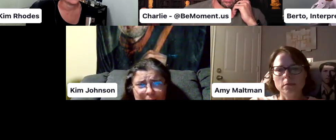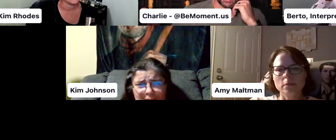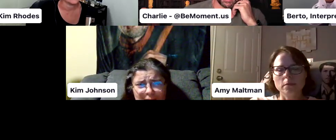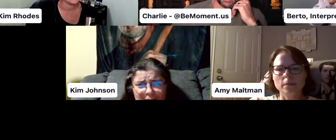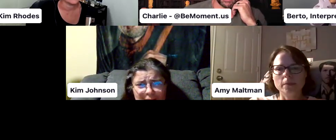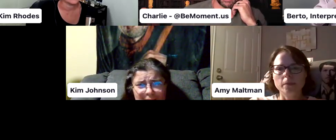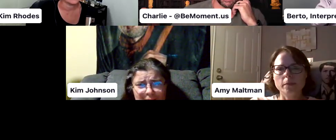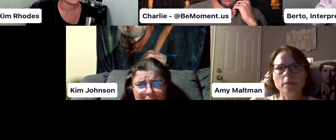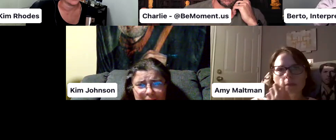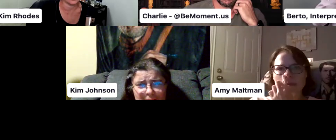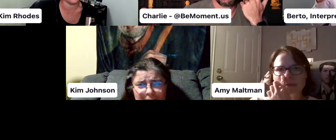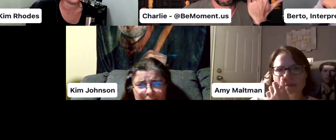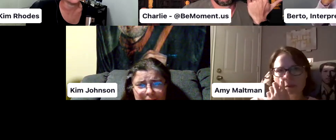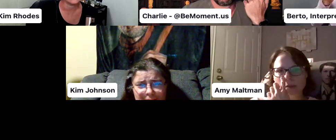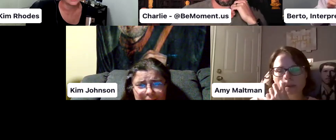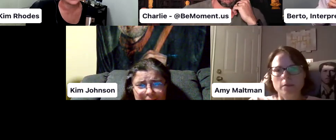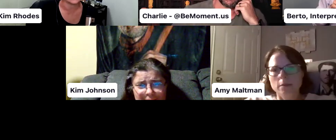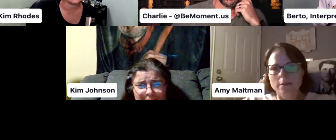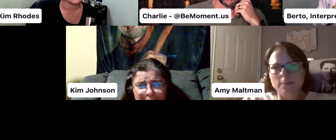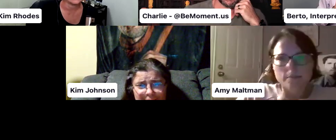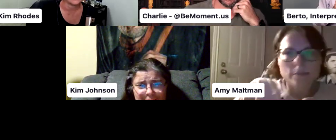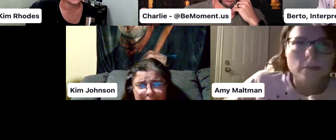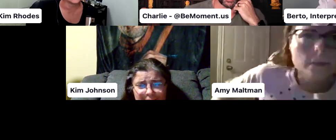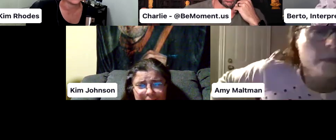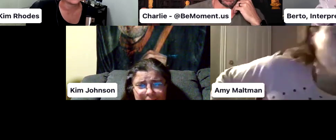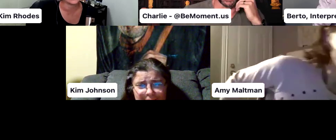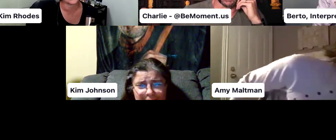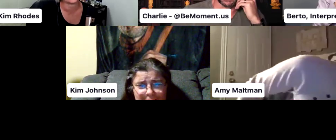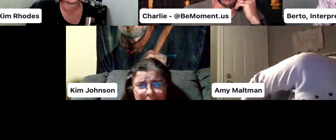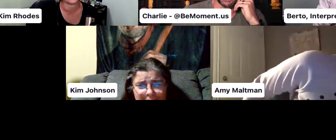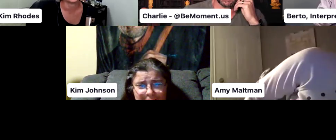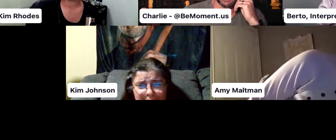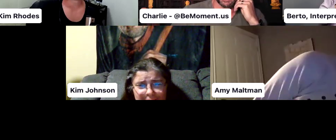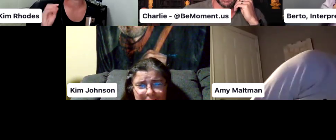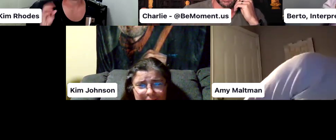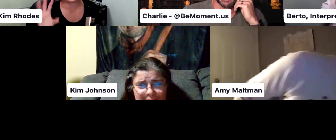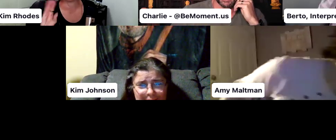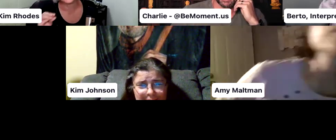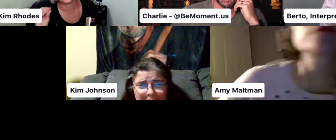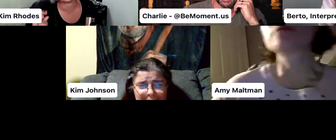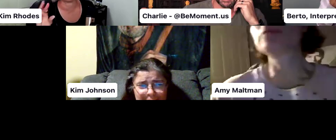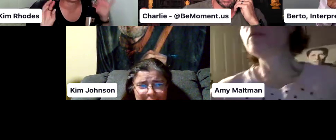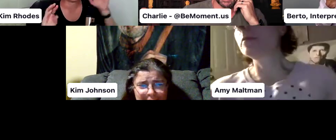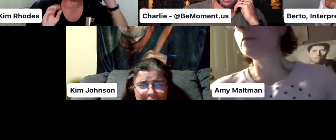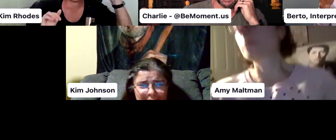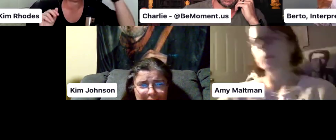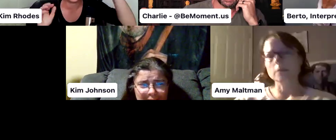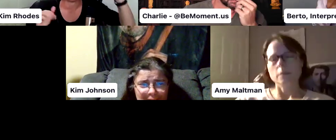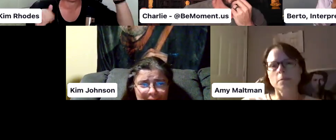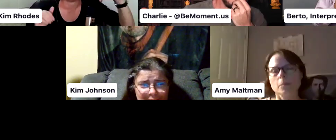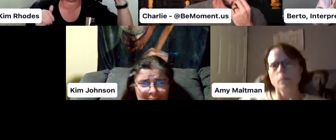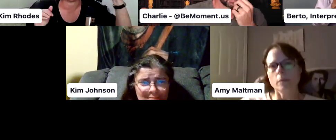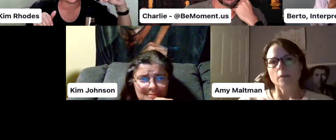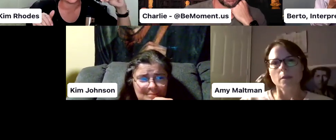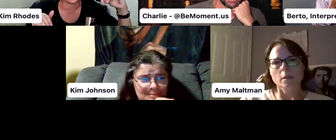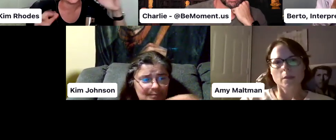why me? Like, Oh, why me? Why any of us? Like, that's where, because you know what? In order for me to do